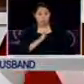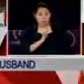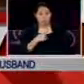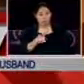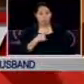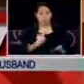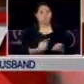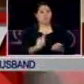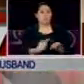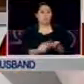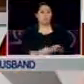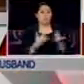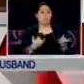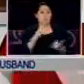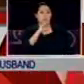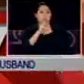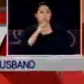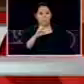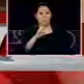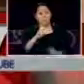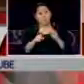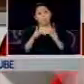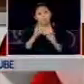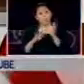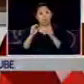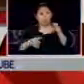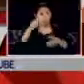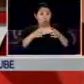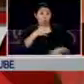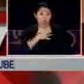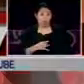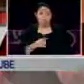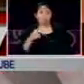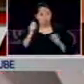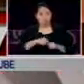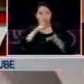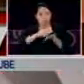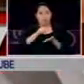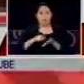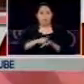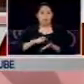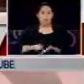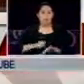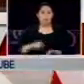the court pleases, we may file a written motion for reconsideration, Your Honor.